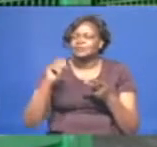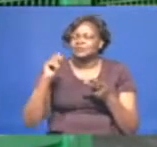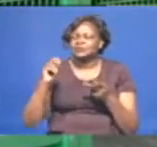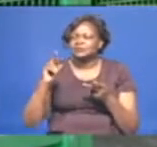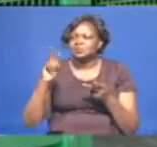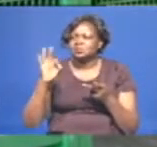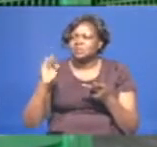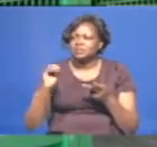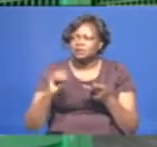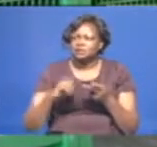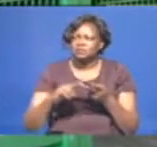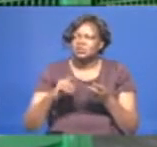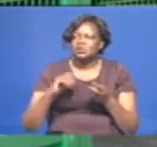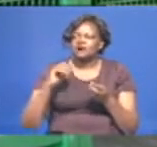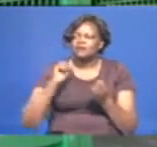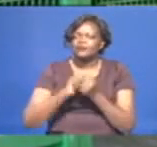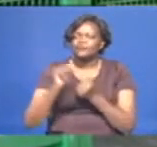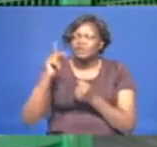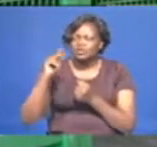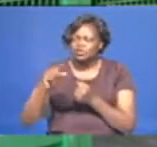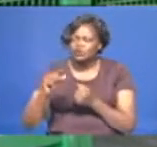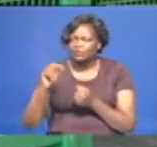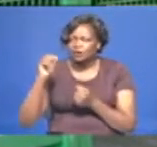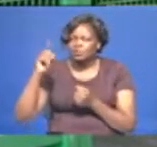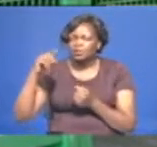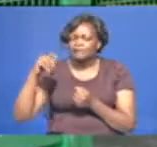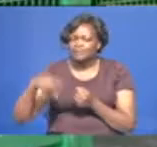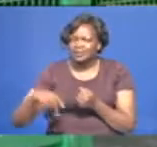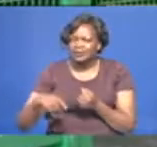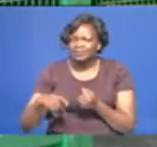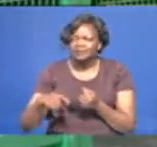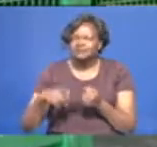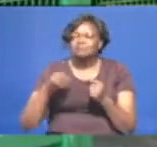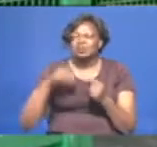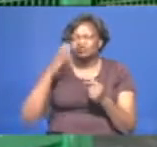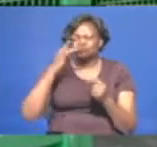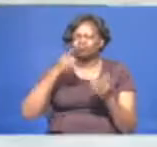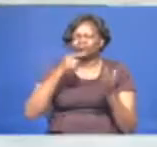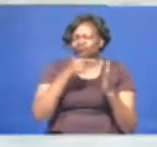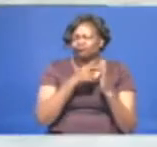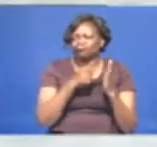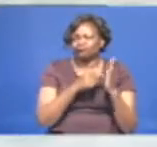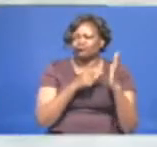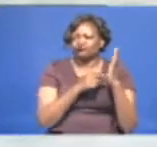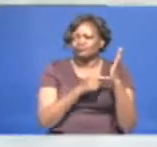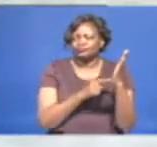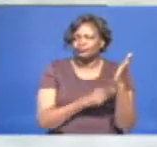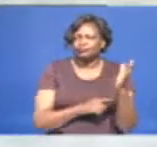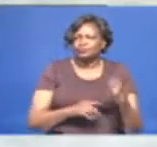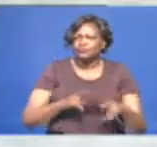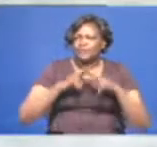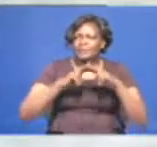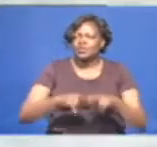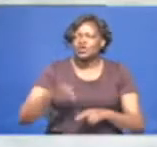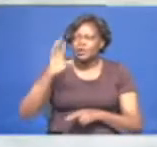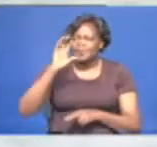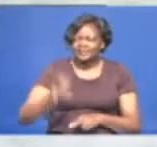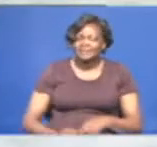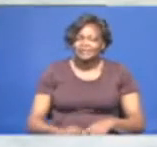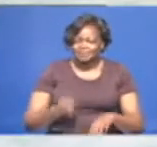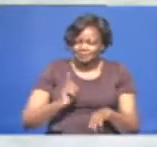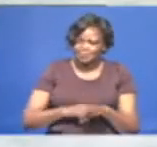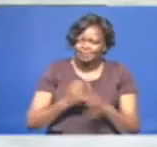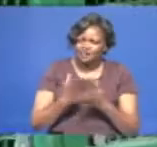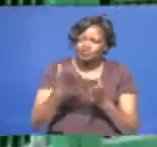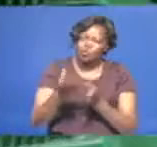kilograms of DAP, it opens correctly according to the percentage. Once the raw material has been poured